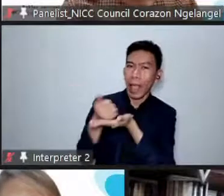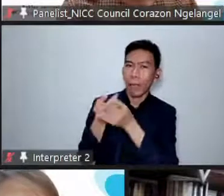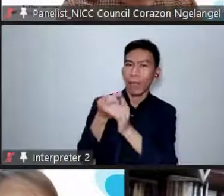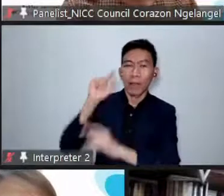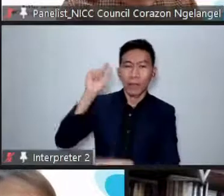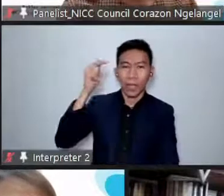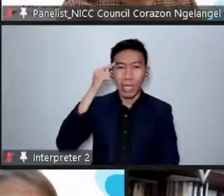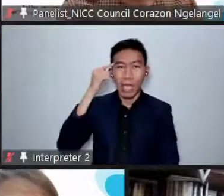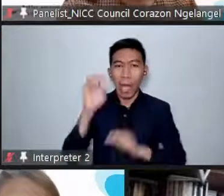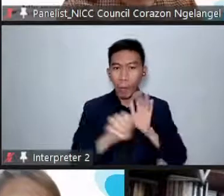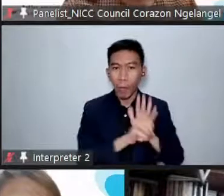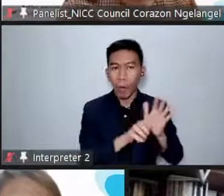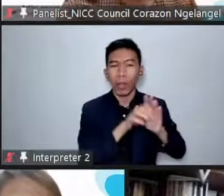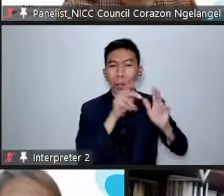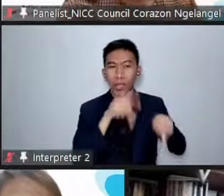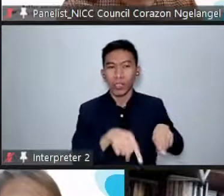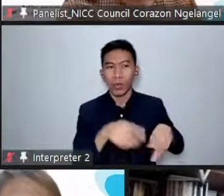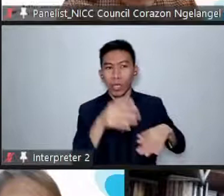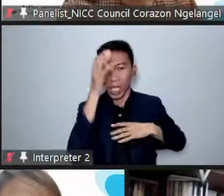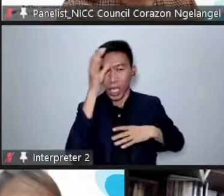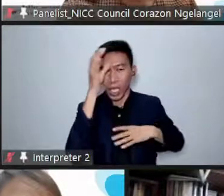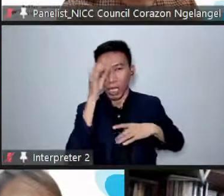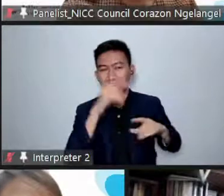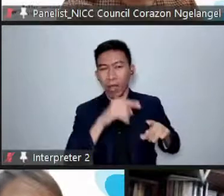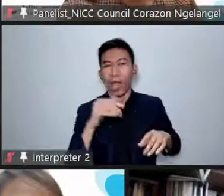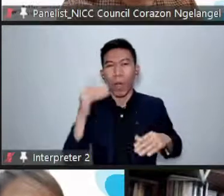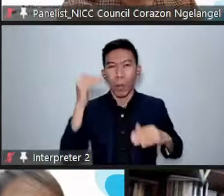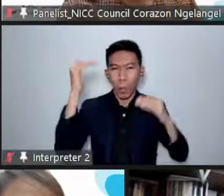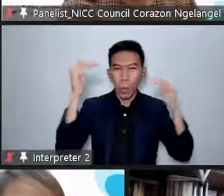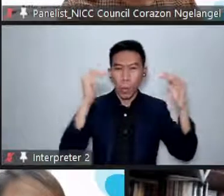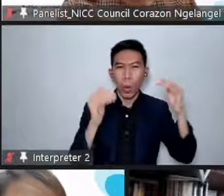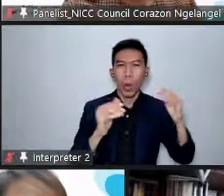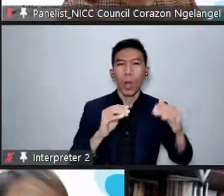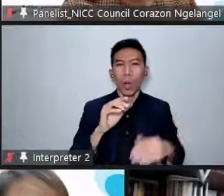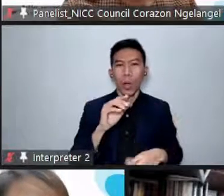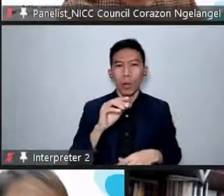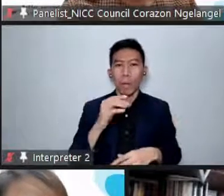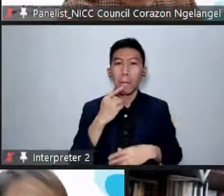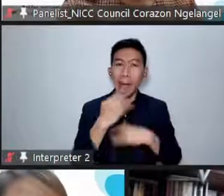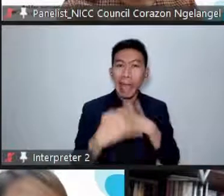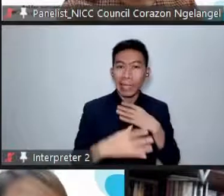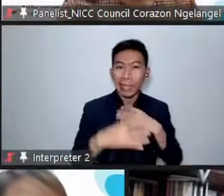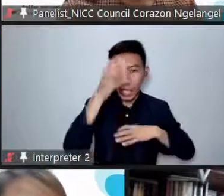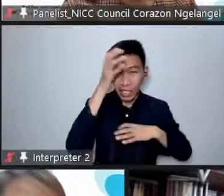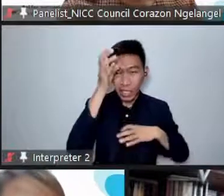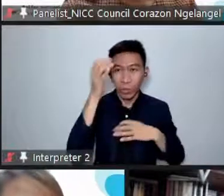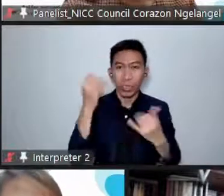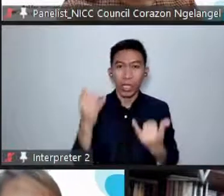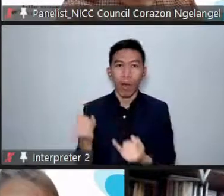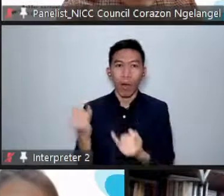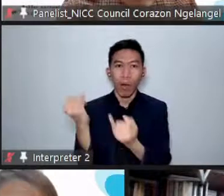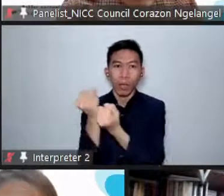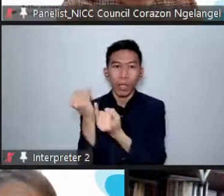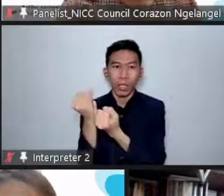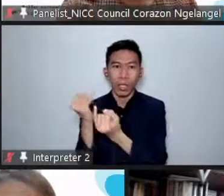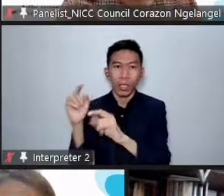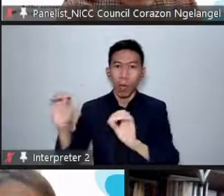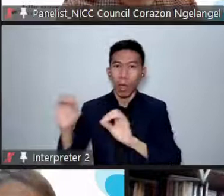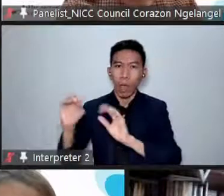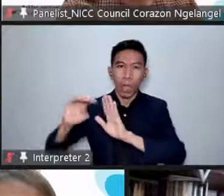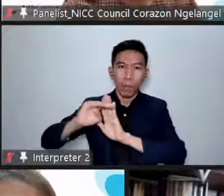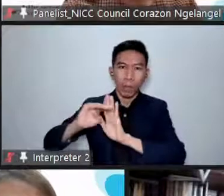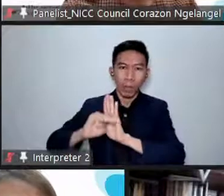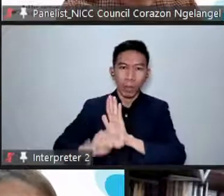taong may sakit ng cancer gaya ng adult lymphocytic leukemia, ngayon wala pang PhilHealth guidelines